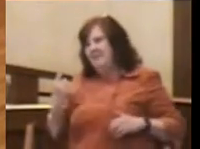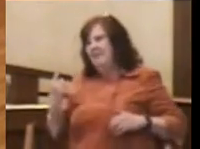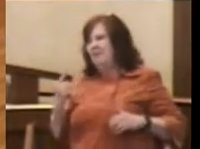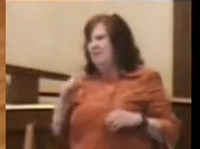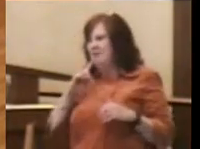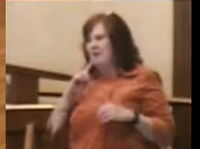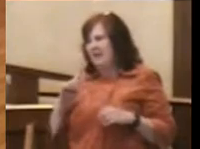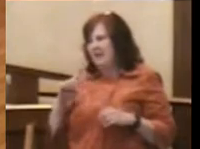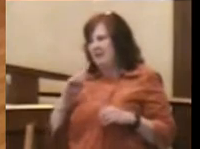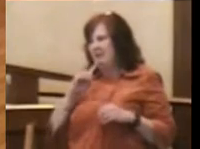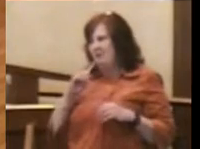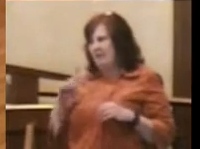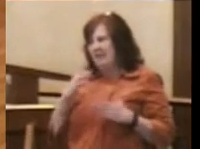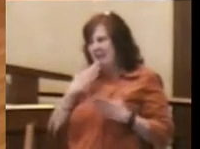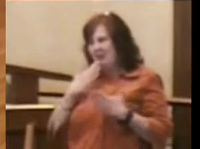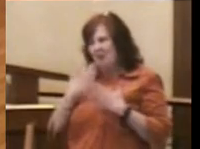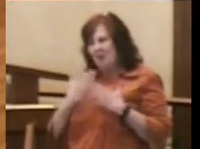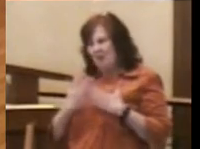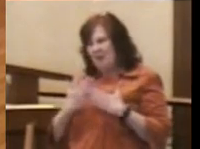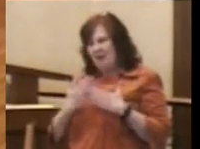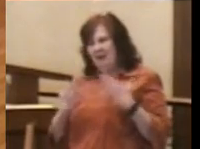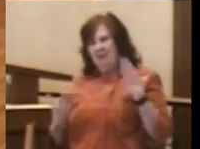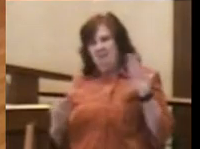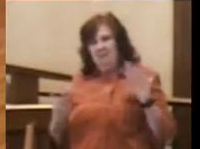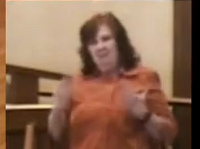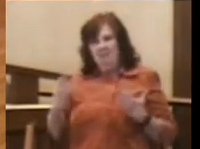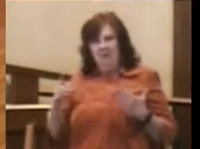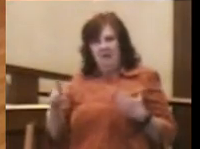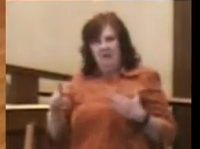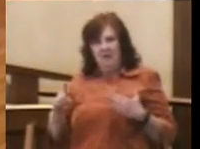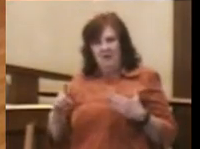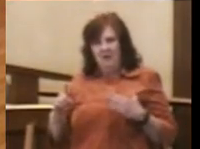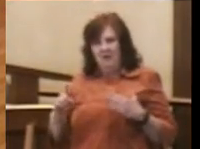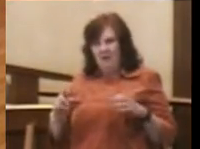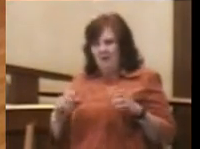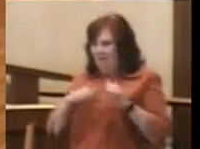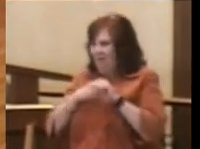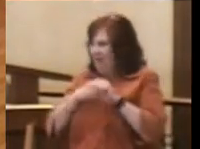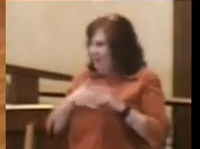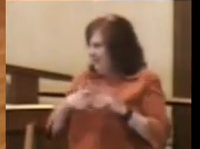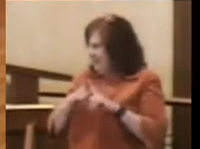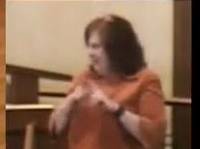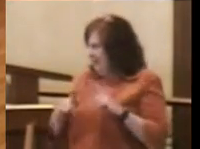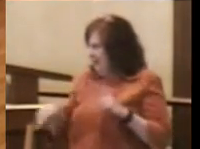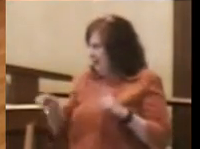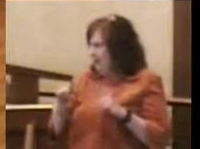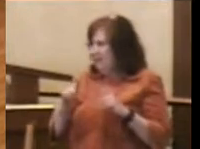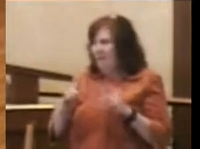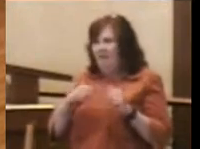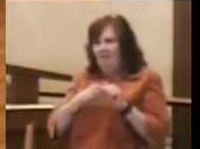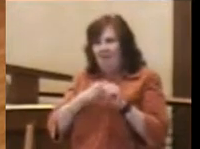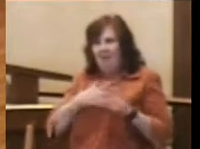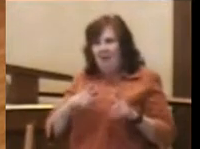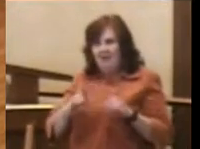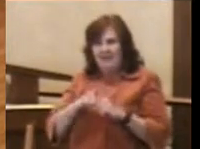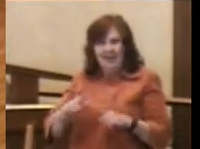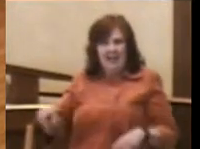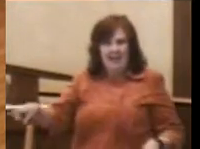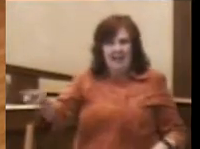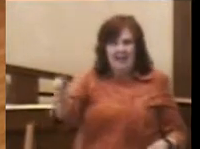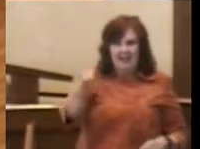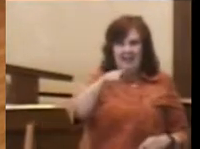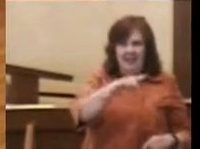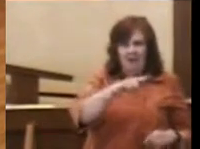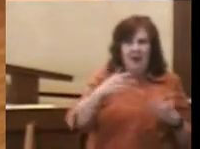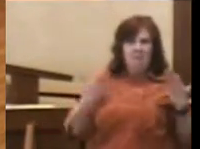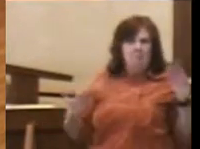really, really good. Maybe you put together followers like you. And followers like them. And